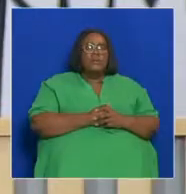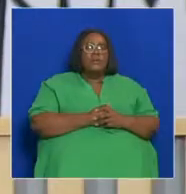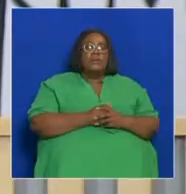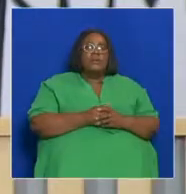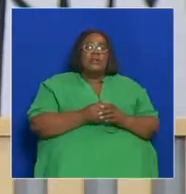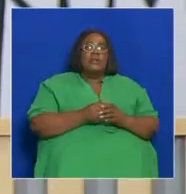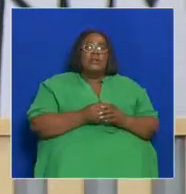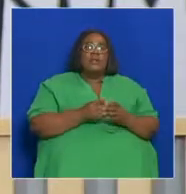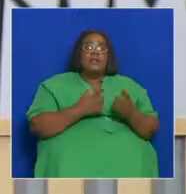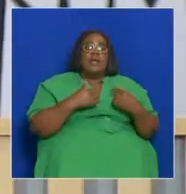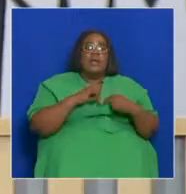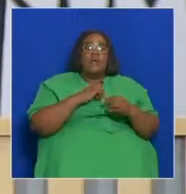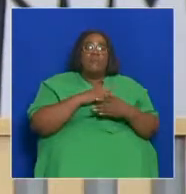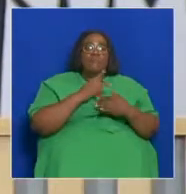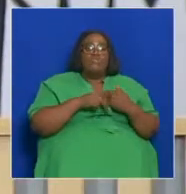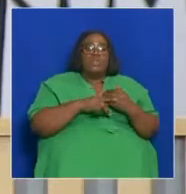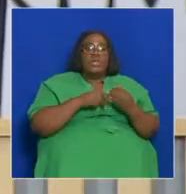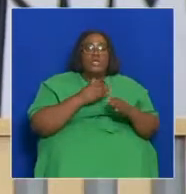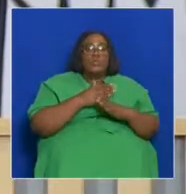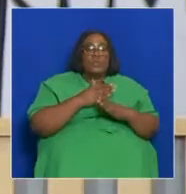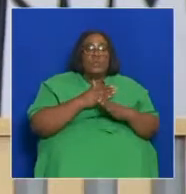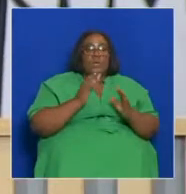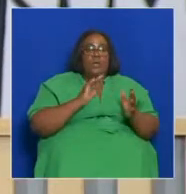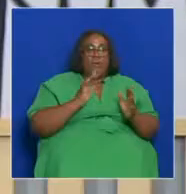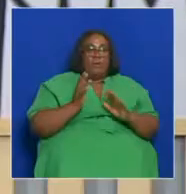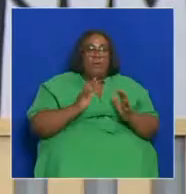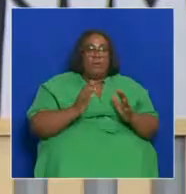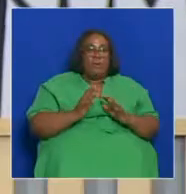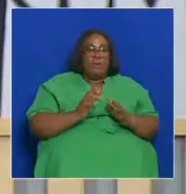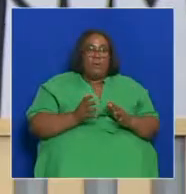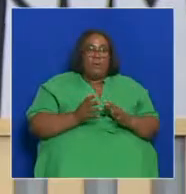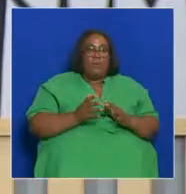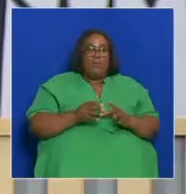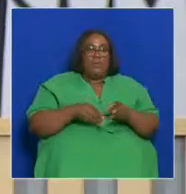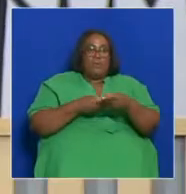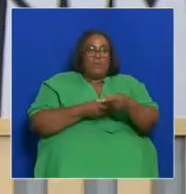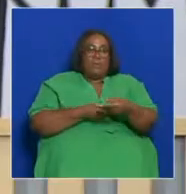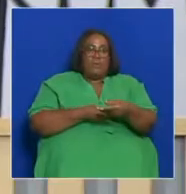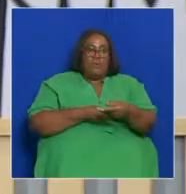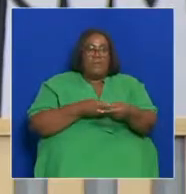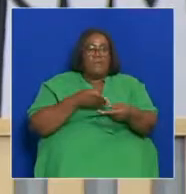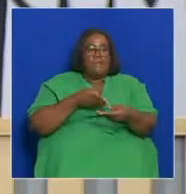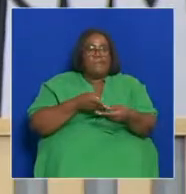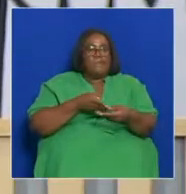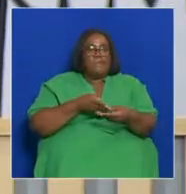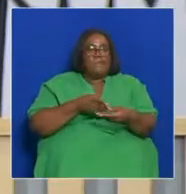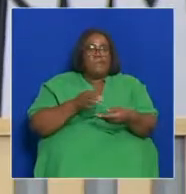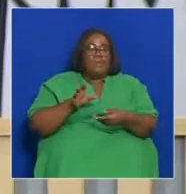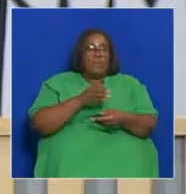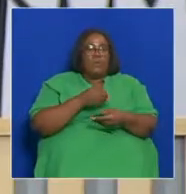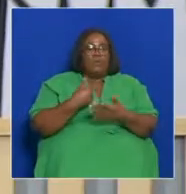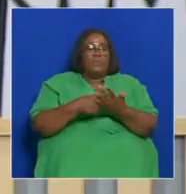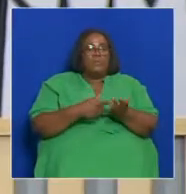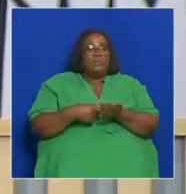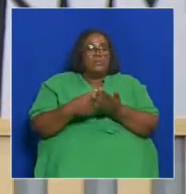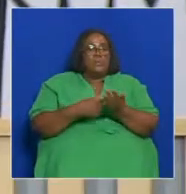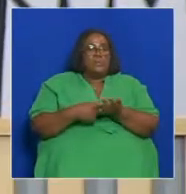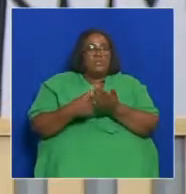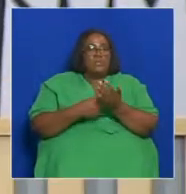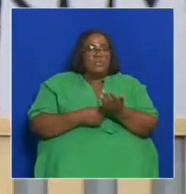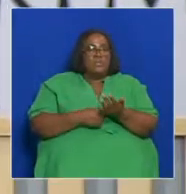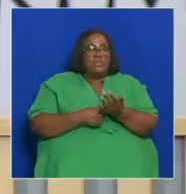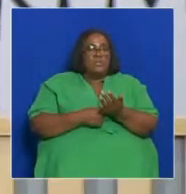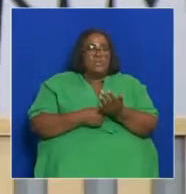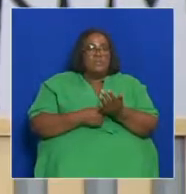and it's also in the manual, that all the discussions in relation to the project